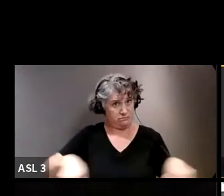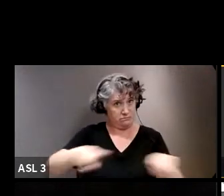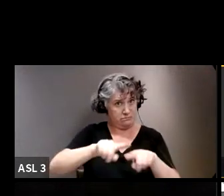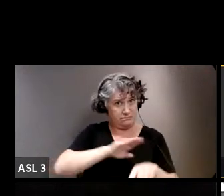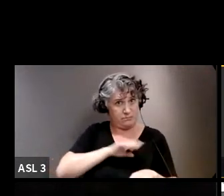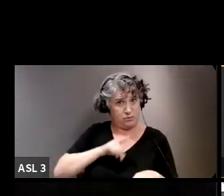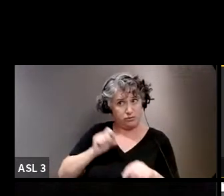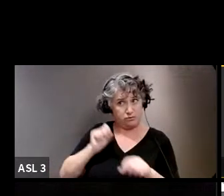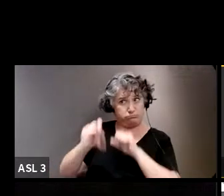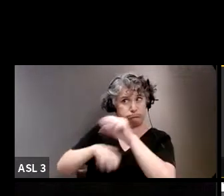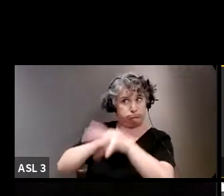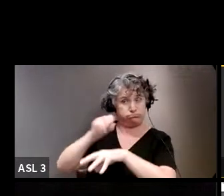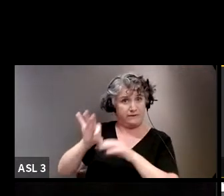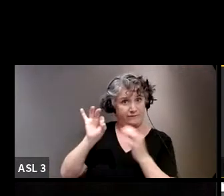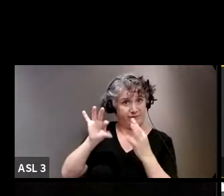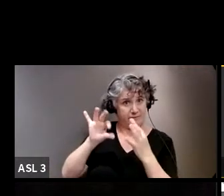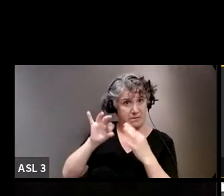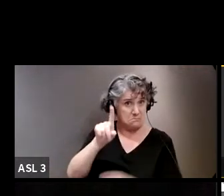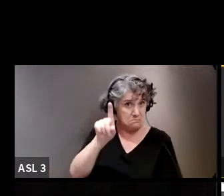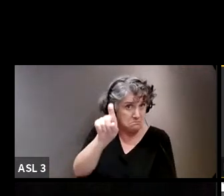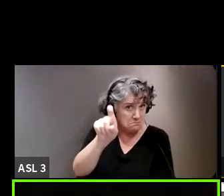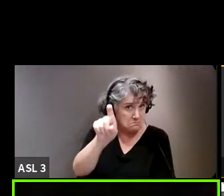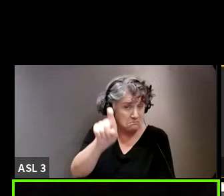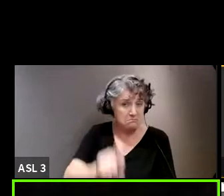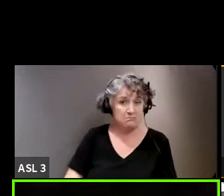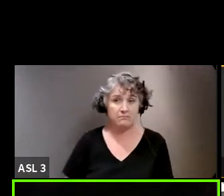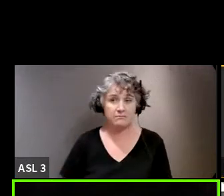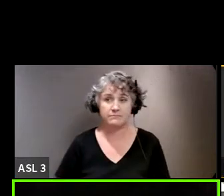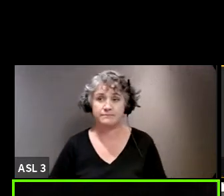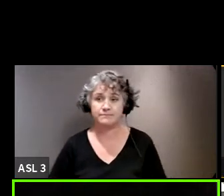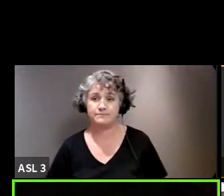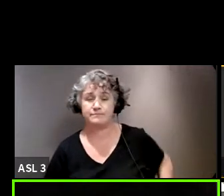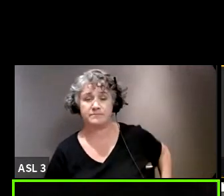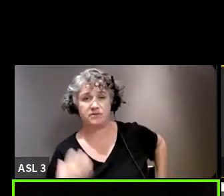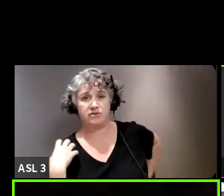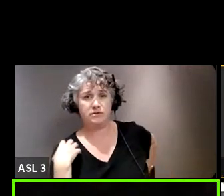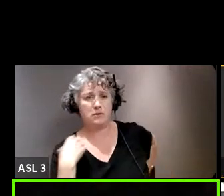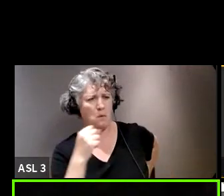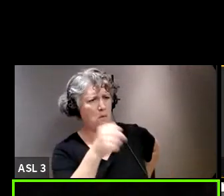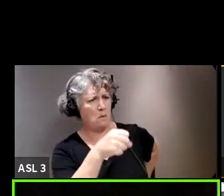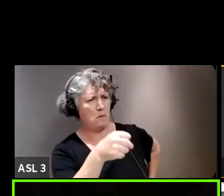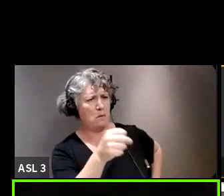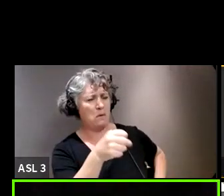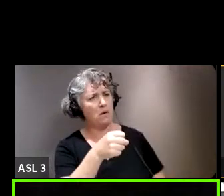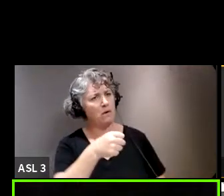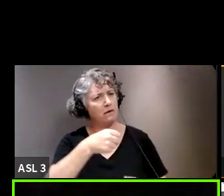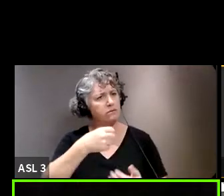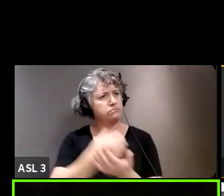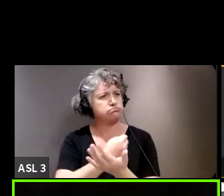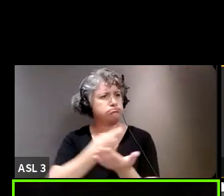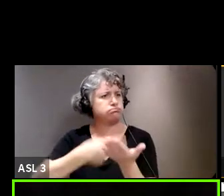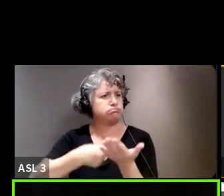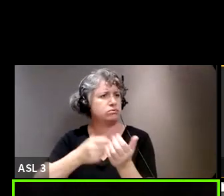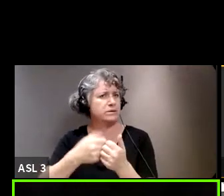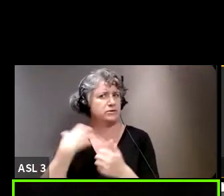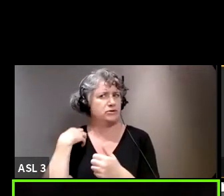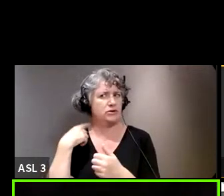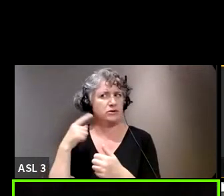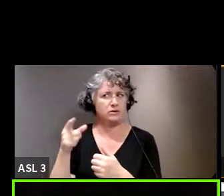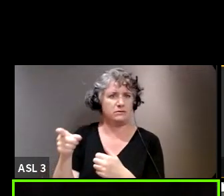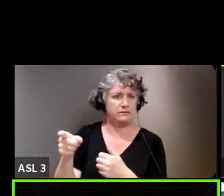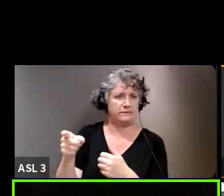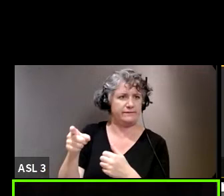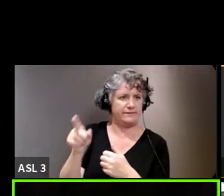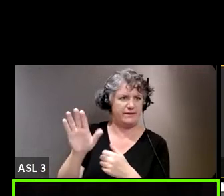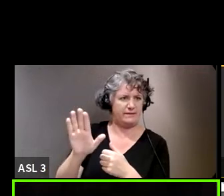provide some input if possible yes well i certainly have a discussion with the chair about that and uh and see that